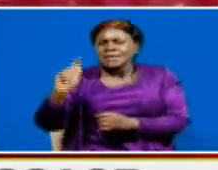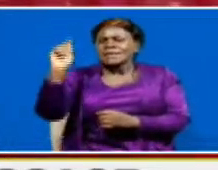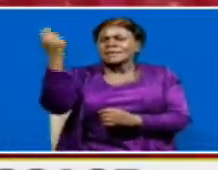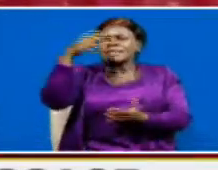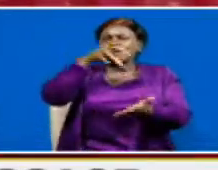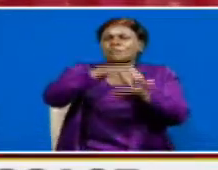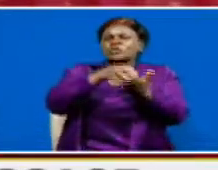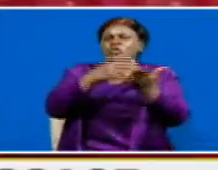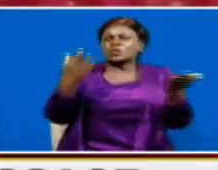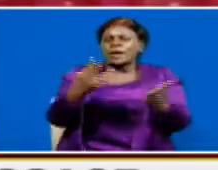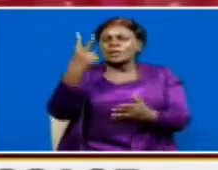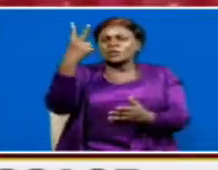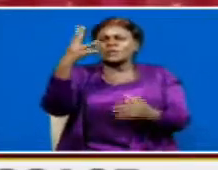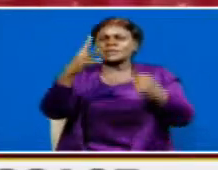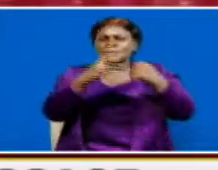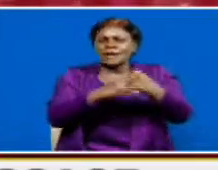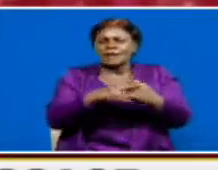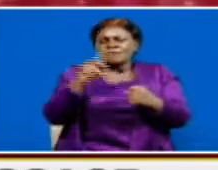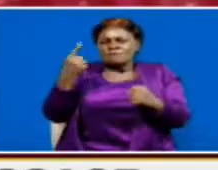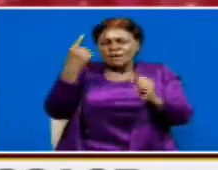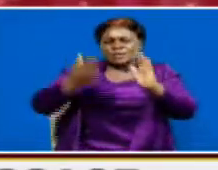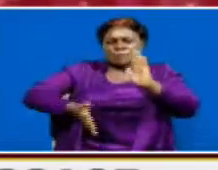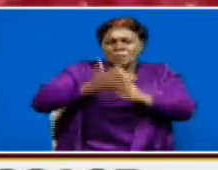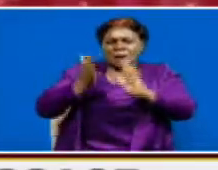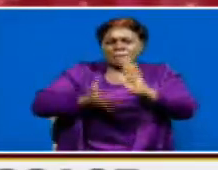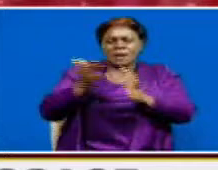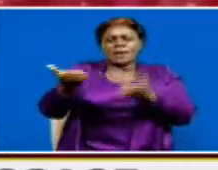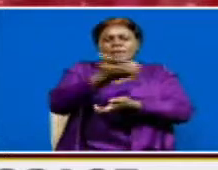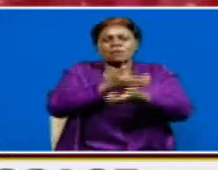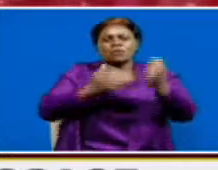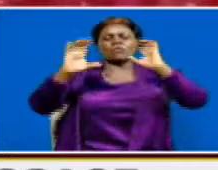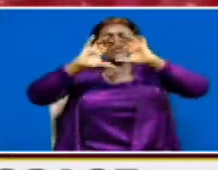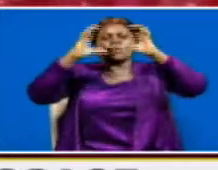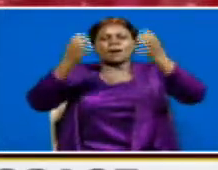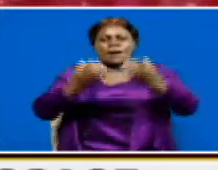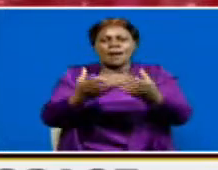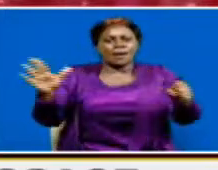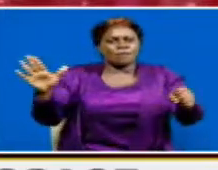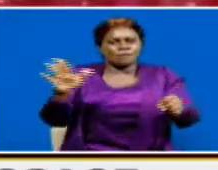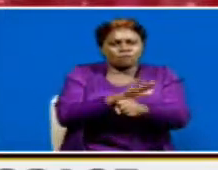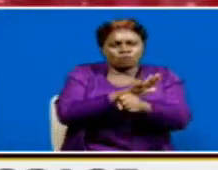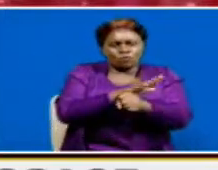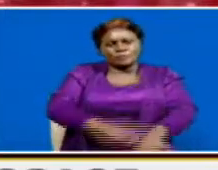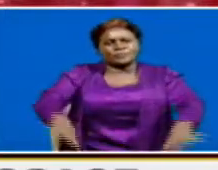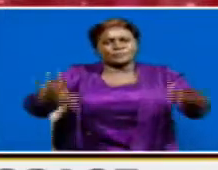Kenya as the 29th fastest growing economy in the world.